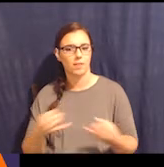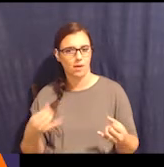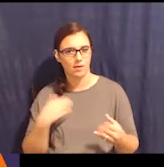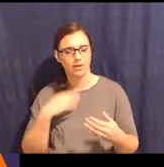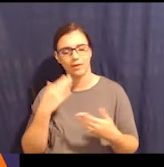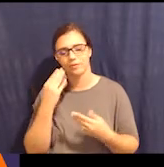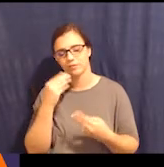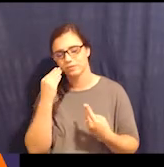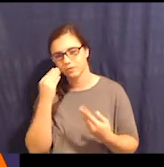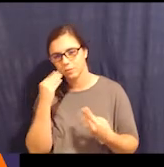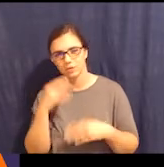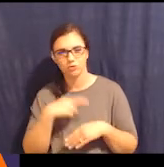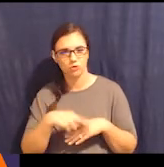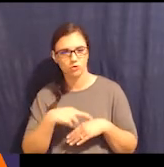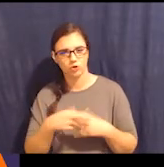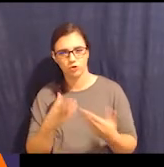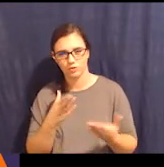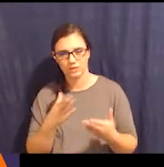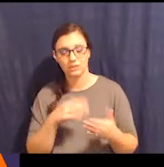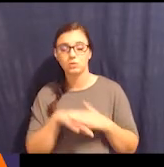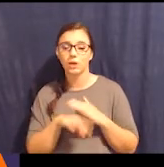you can call